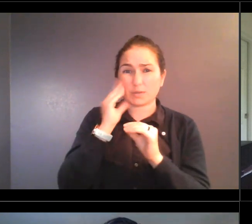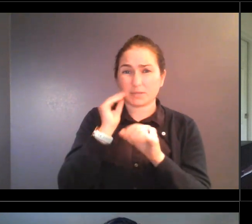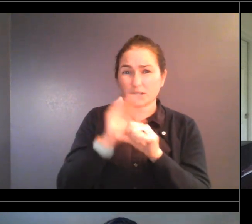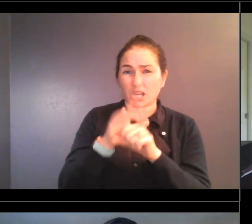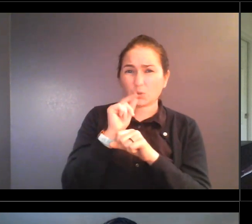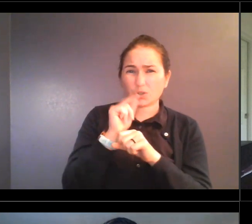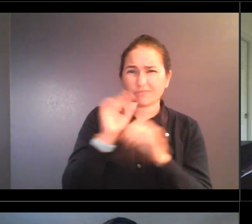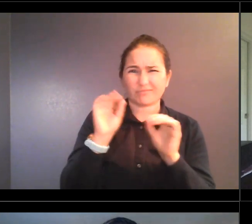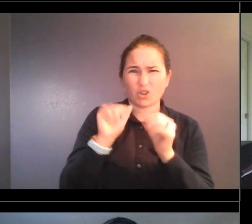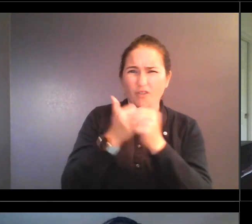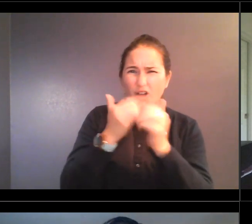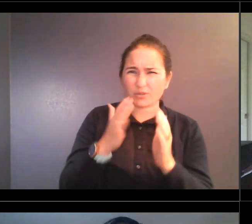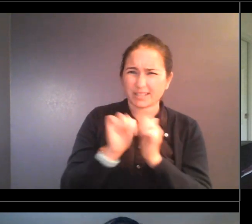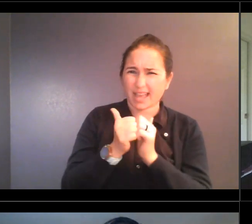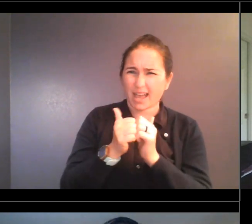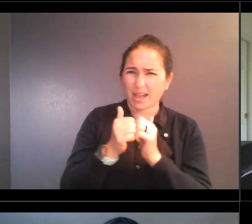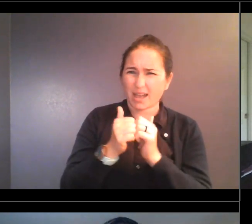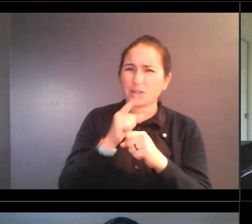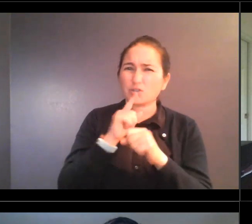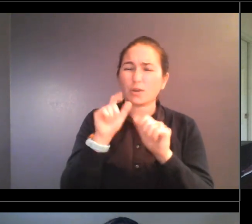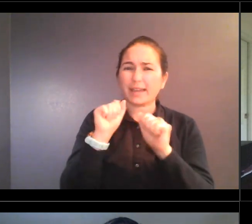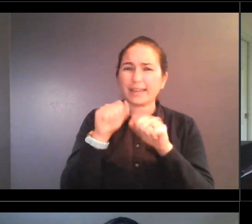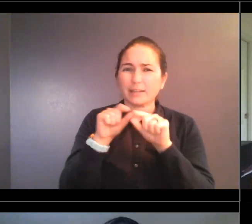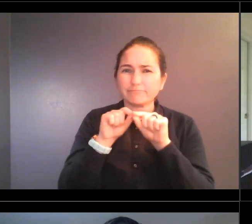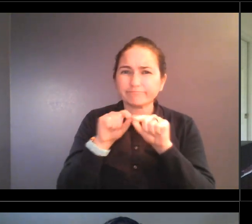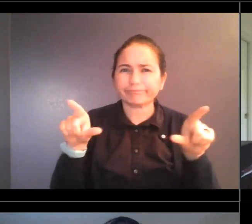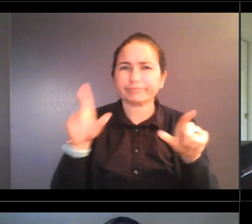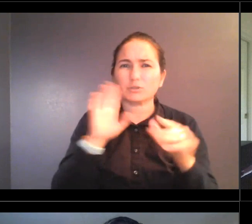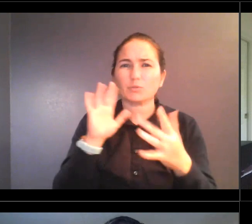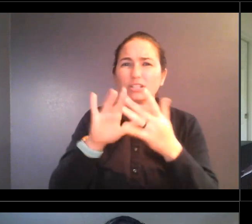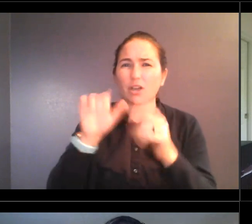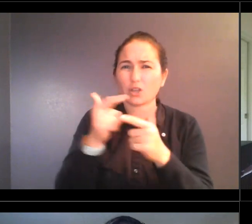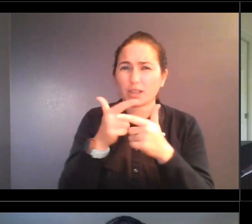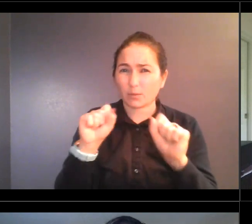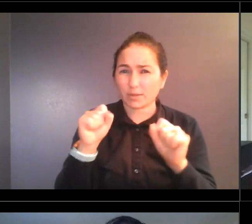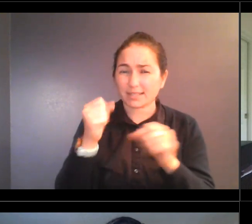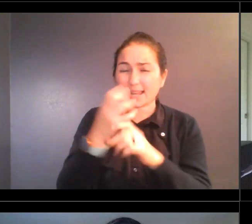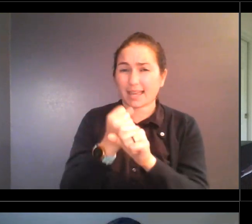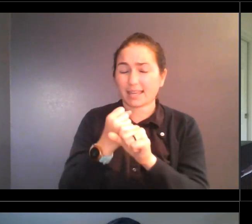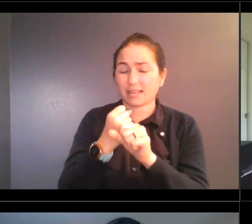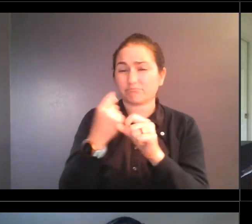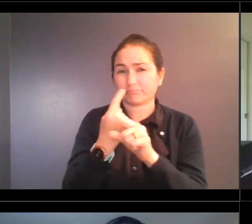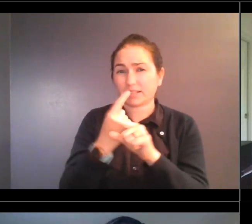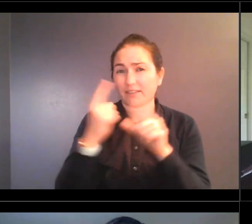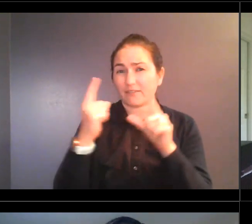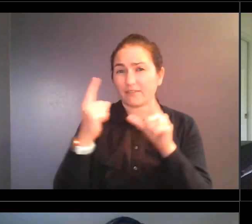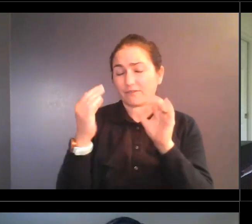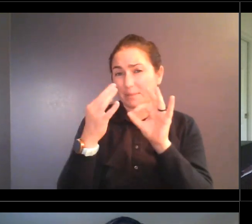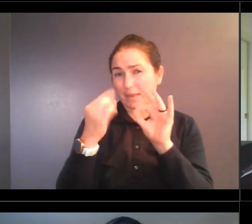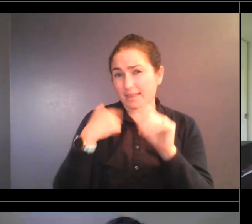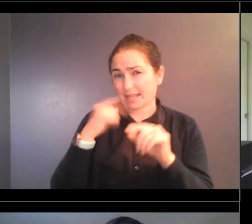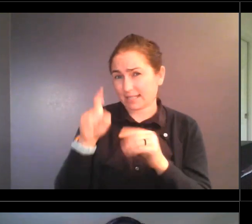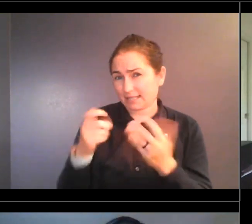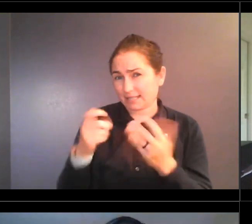make sure that my tweets reach out to other linguists and that I get the feedback I'm looking for?